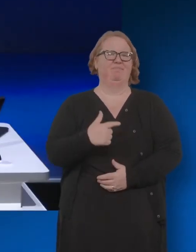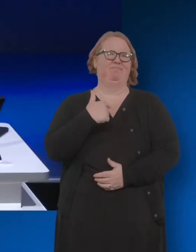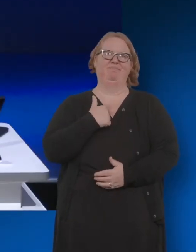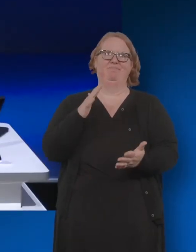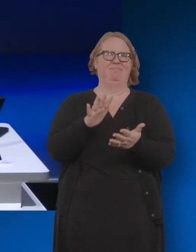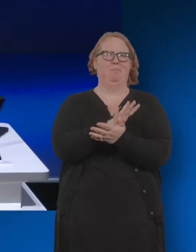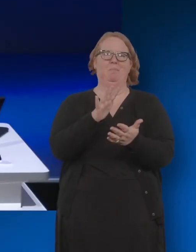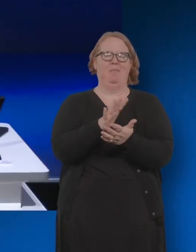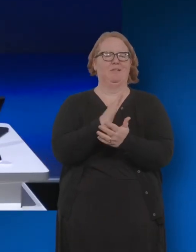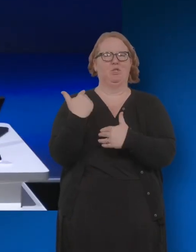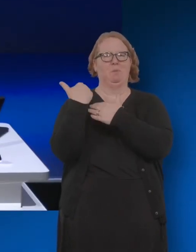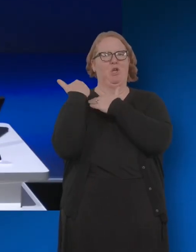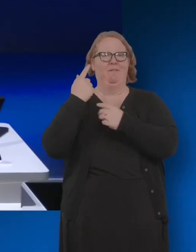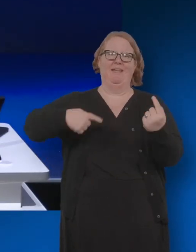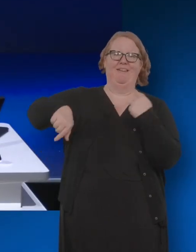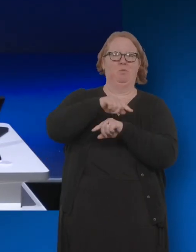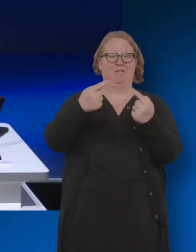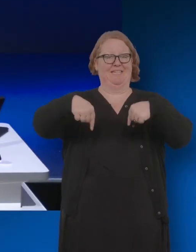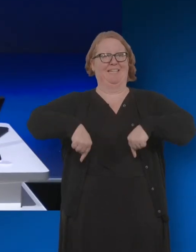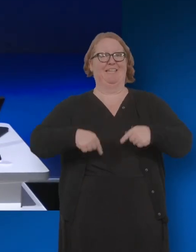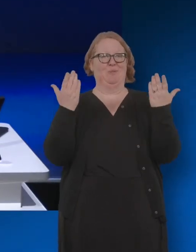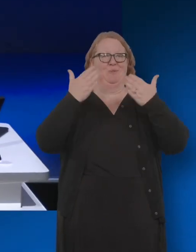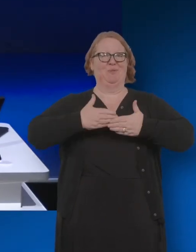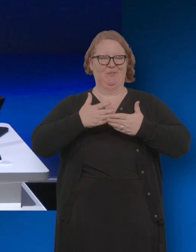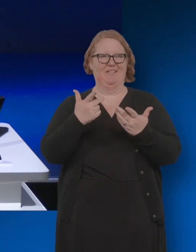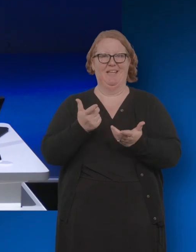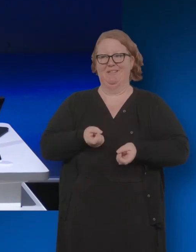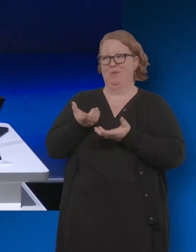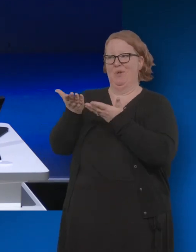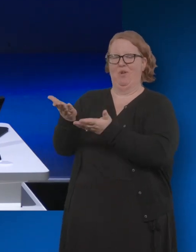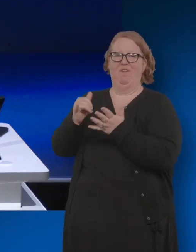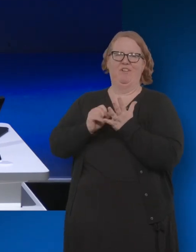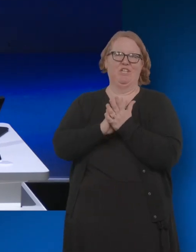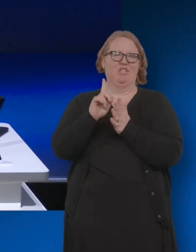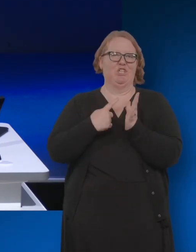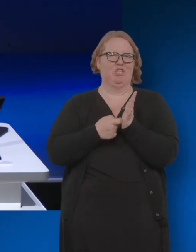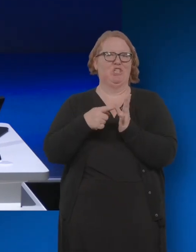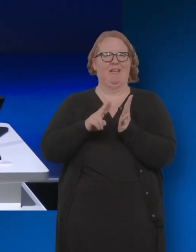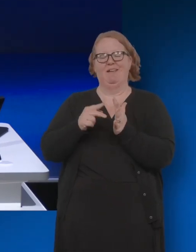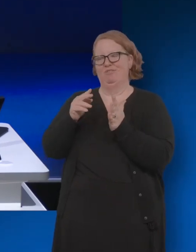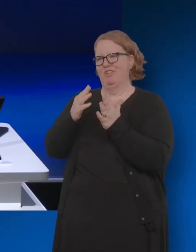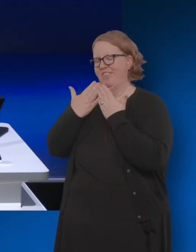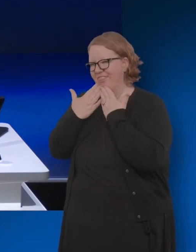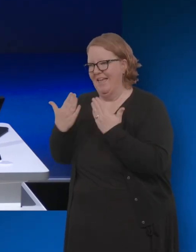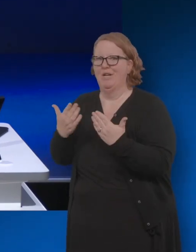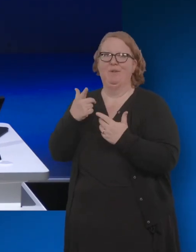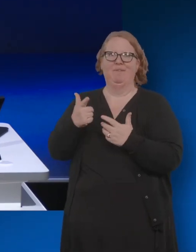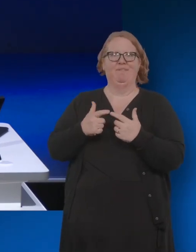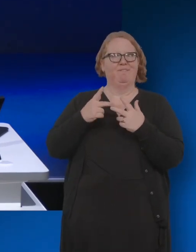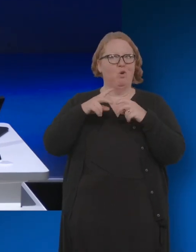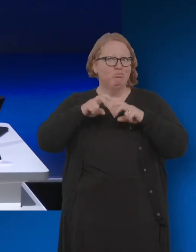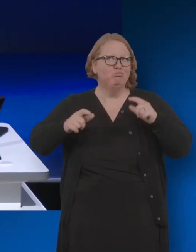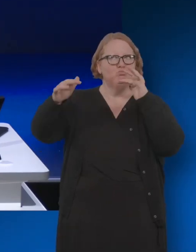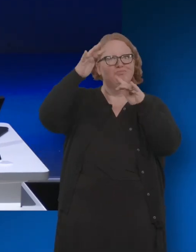great pleasure on behalf of everyone here in the hall to offer Sharon our sincere thanks for helping us explore once again